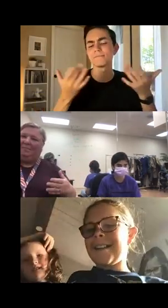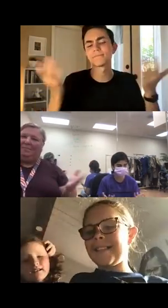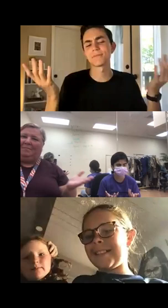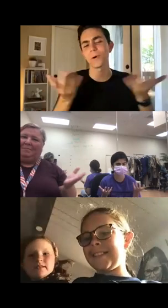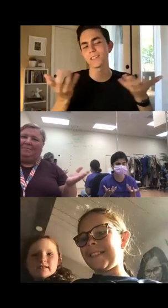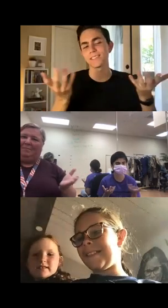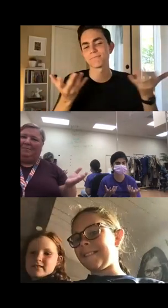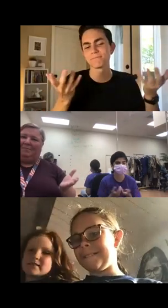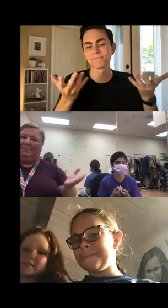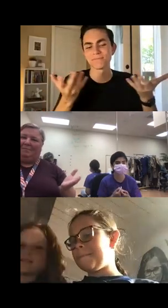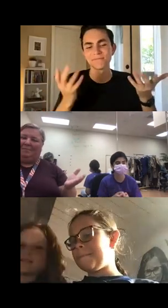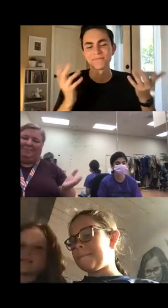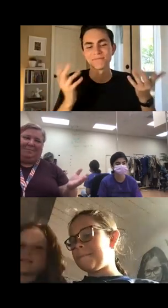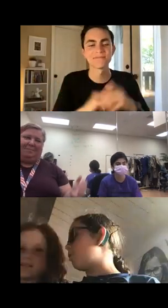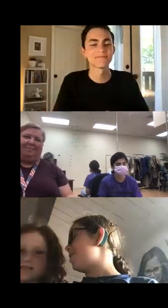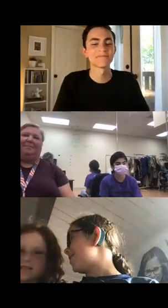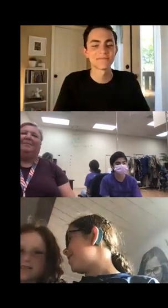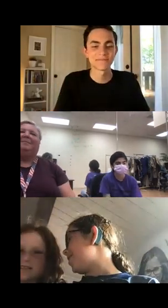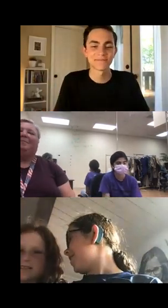what.